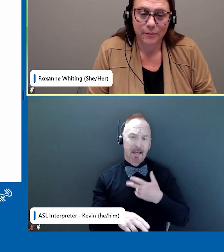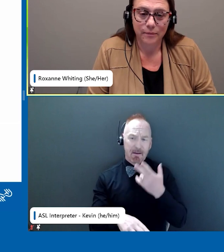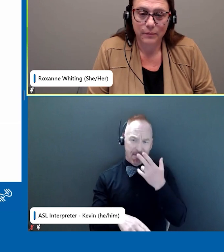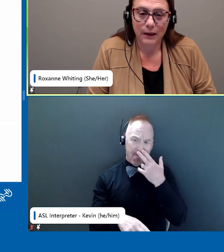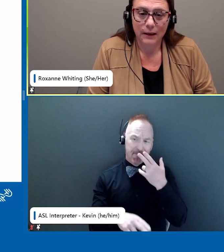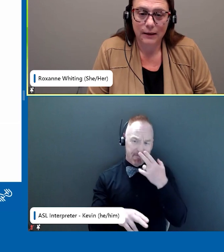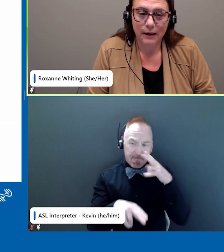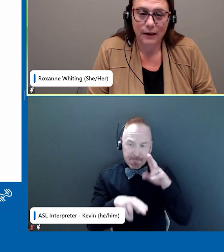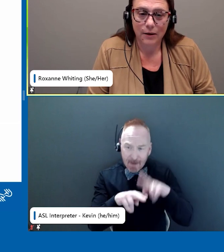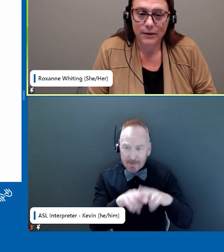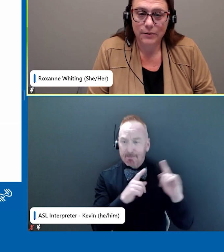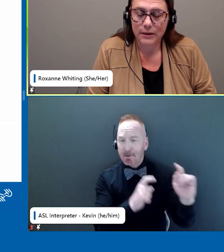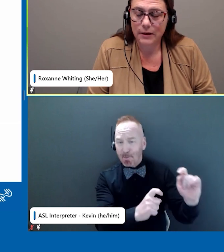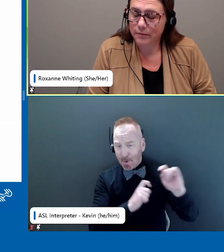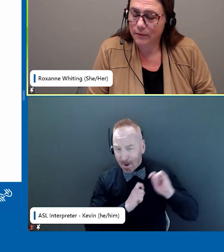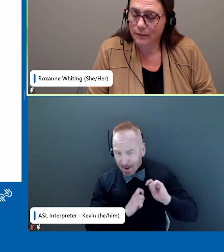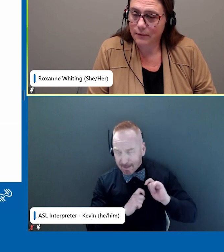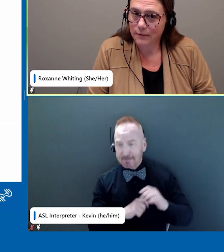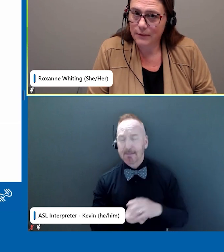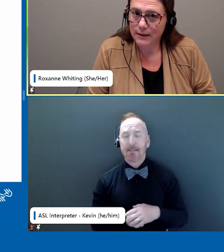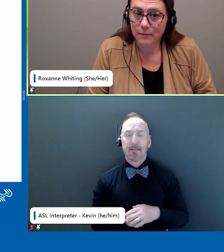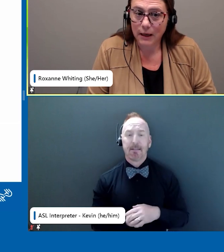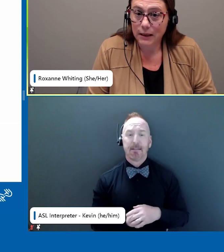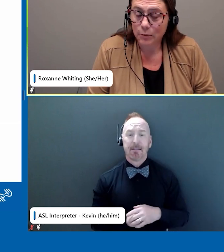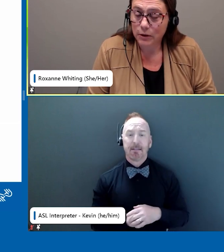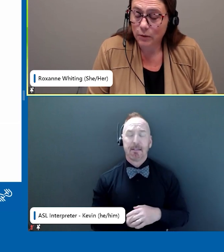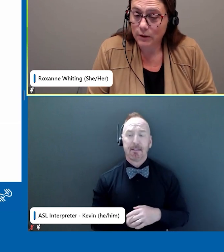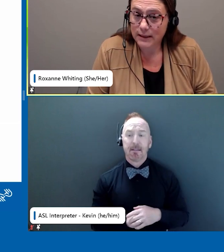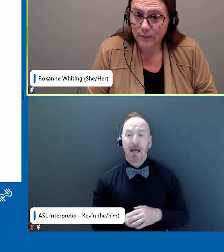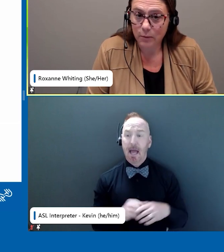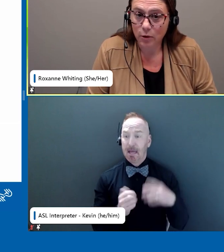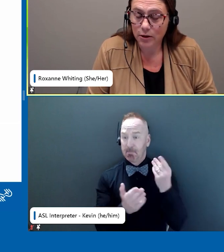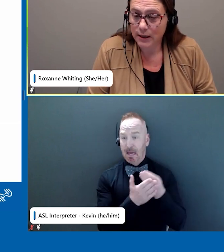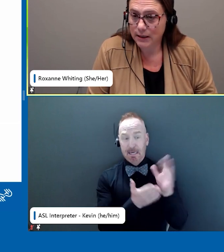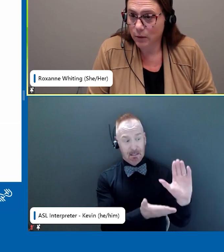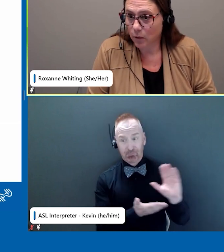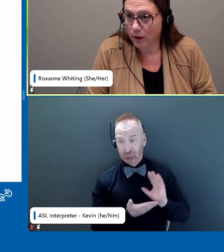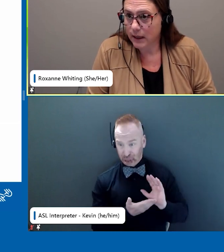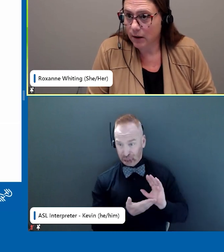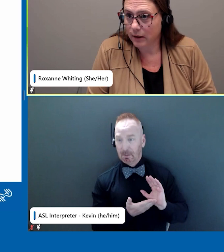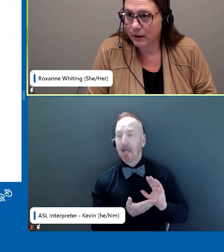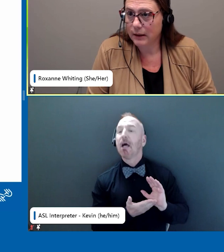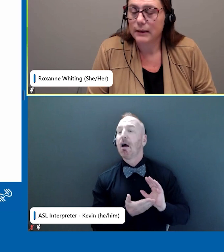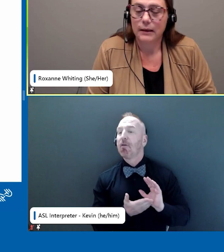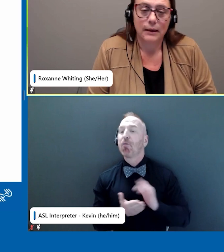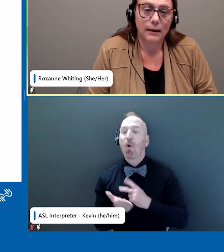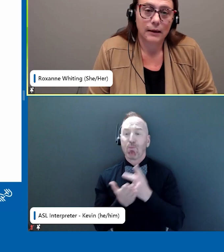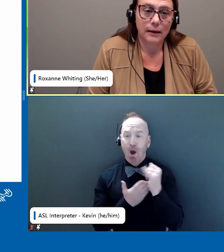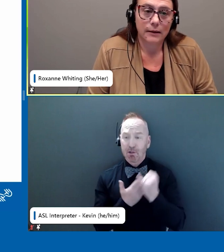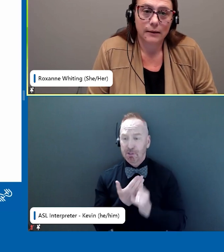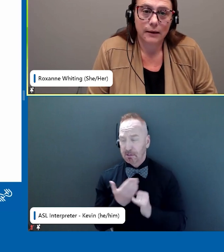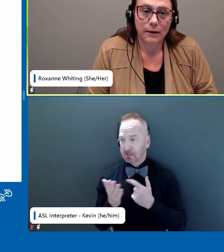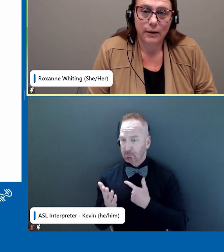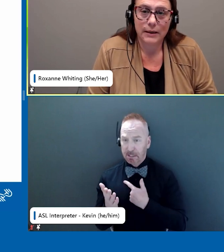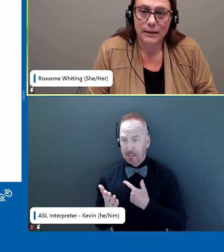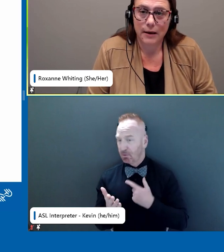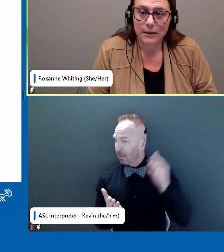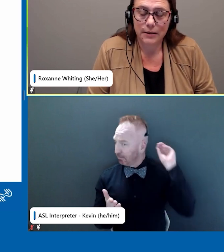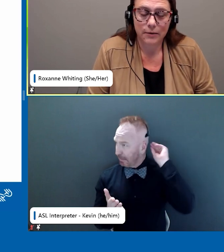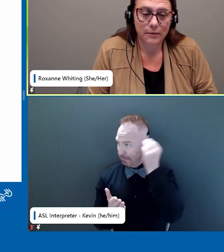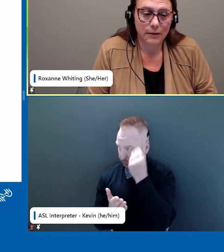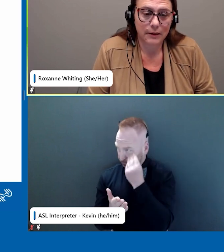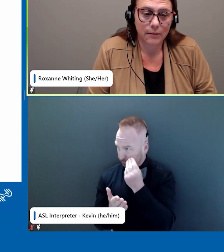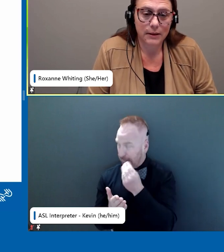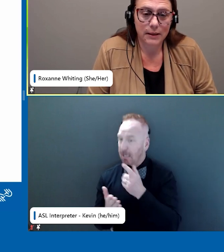and also some money to put towards some of the projects we're working on here at